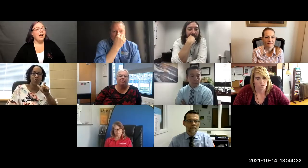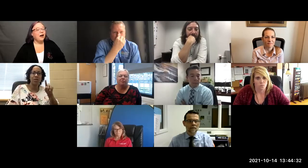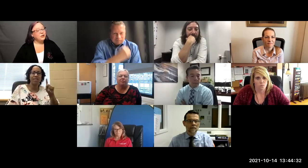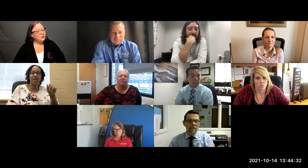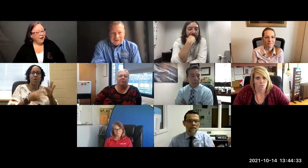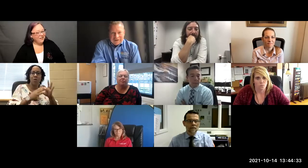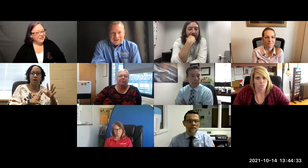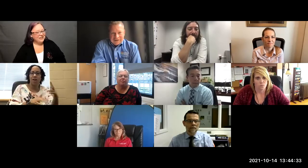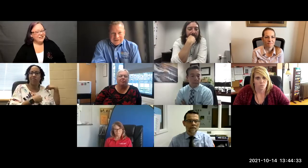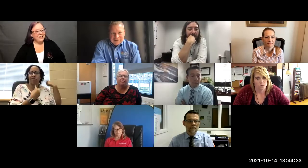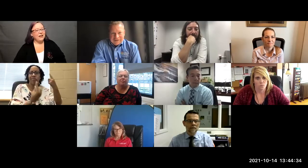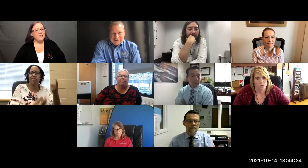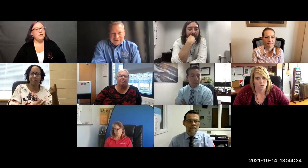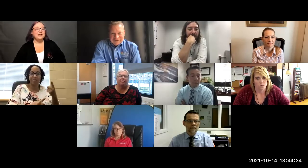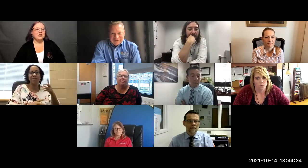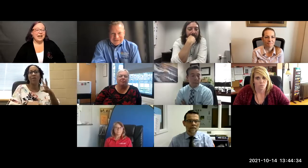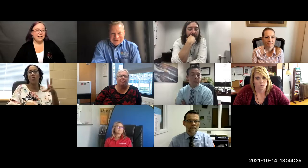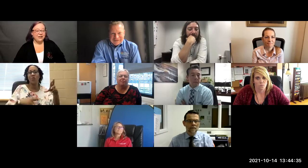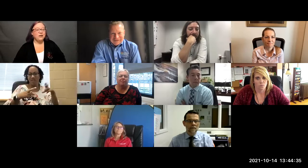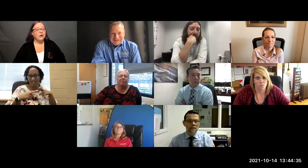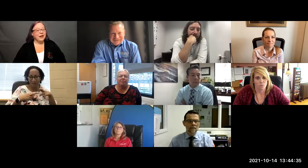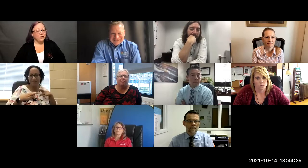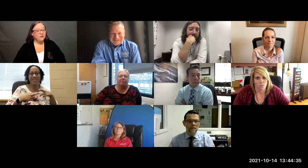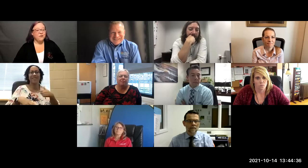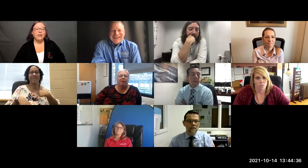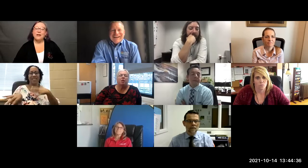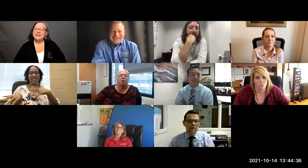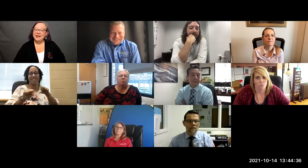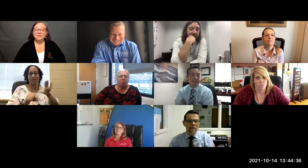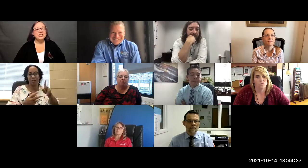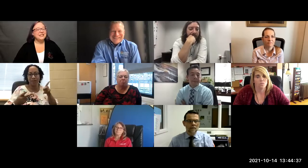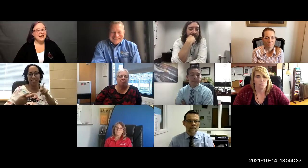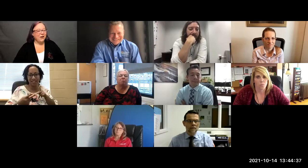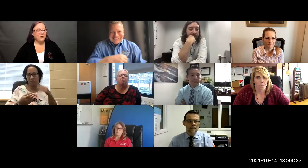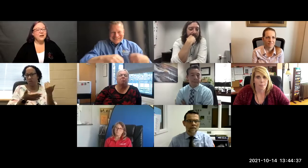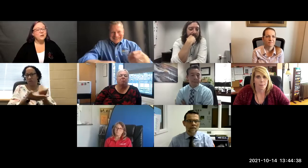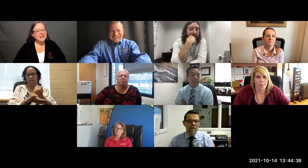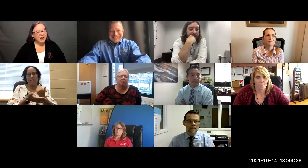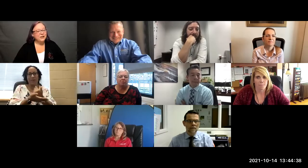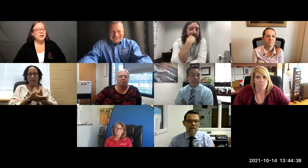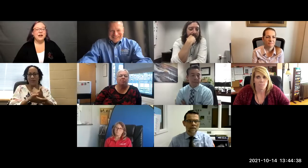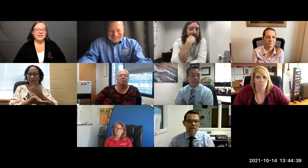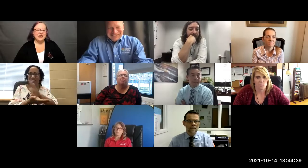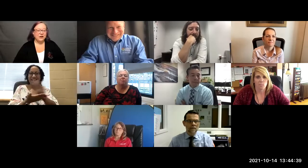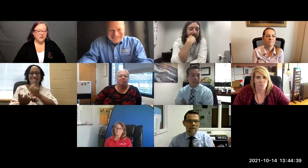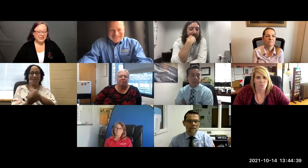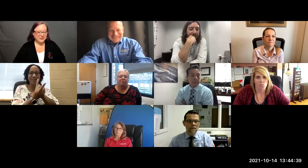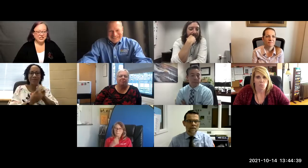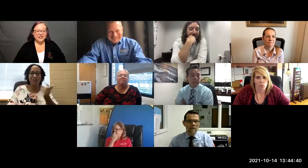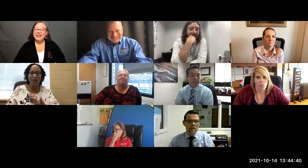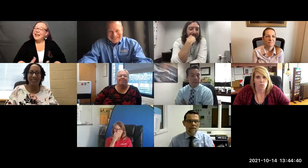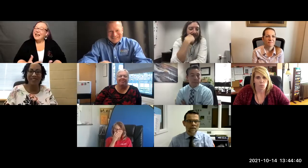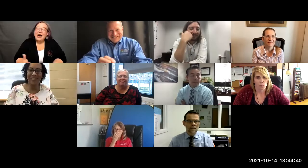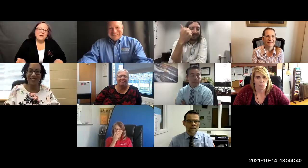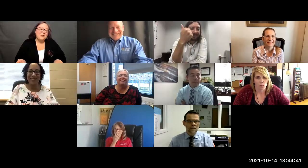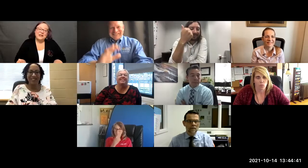Donna Altuna, who was our data coordinator for a long time. She has now retired, so I have taken over this